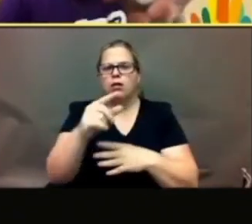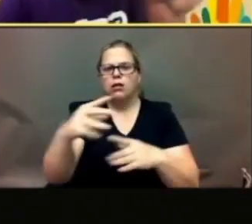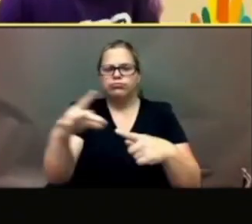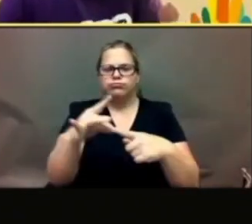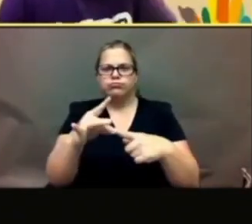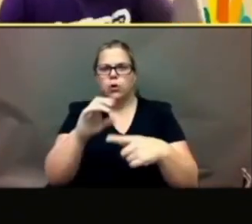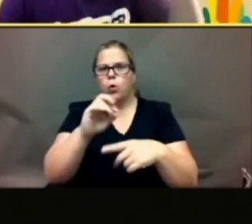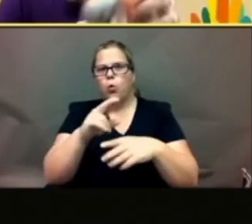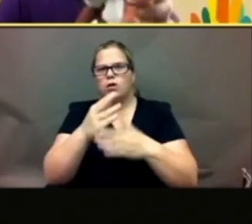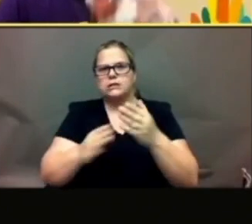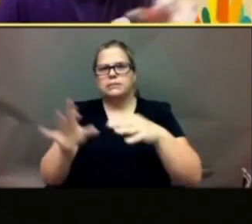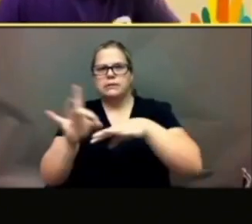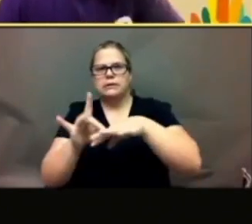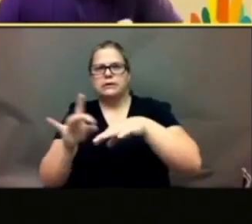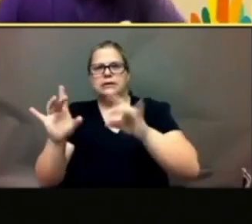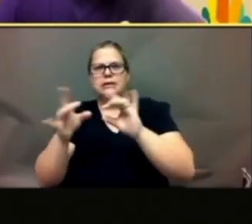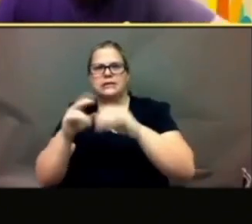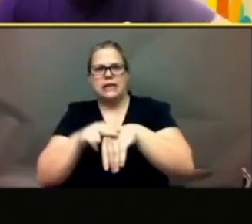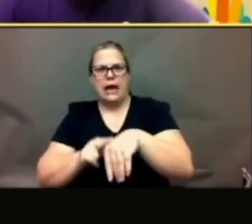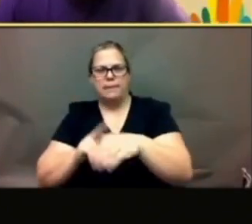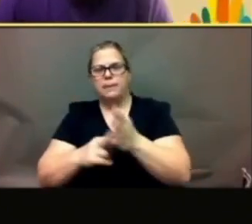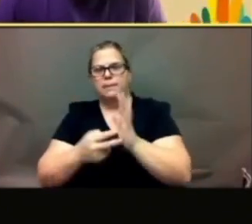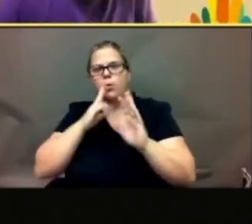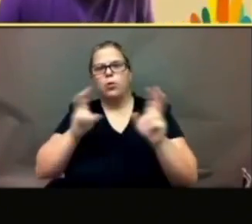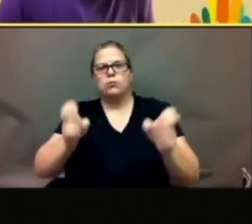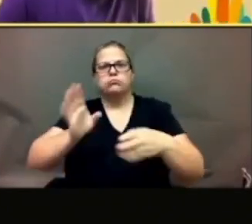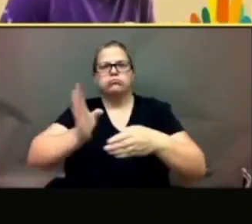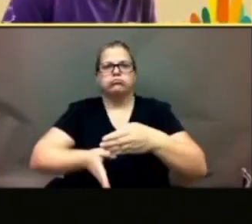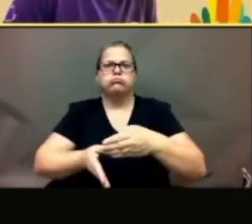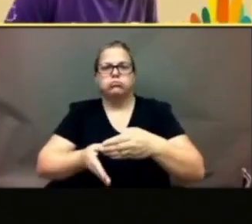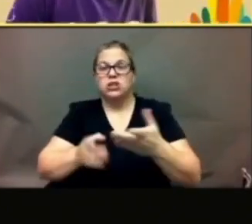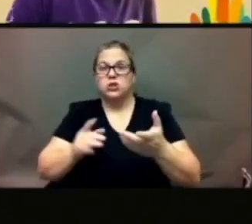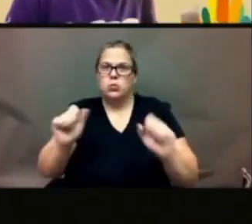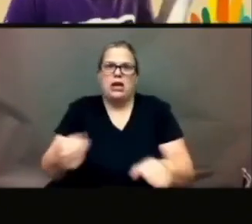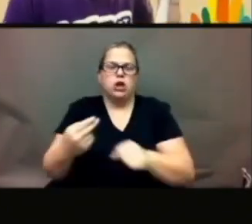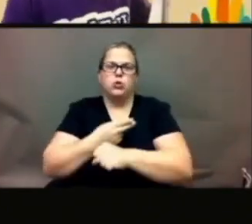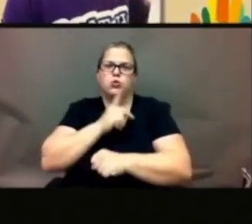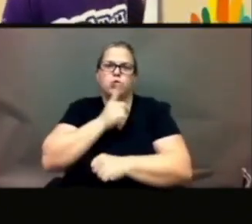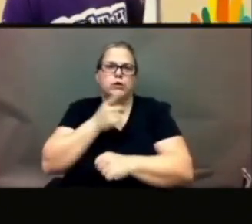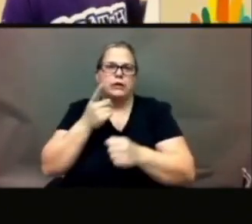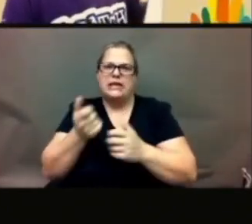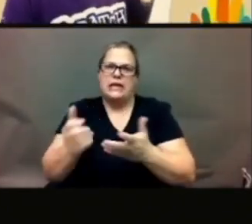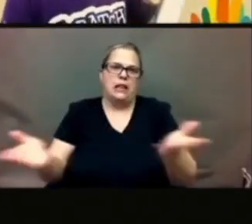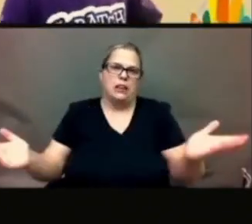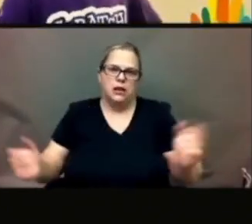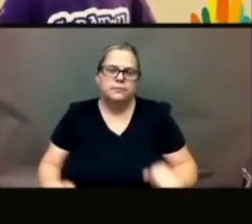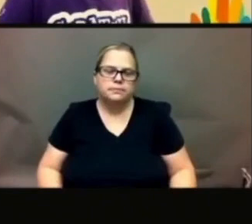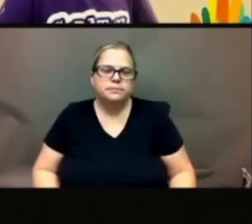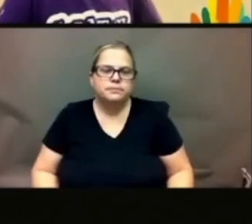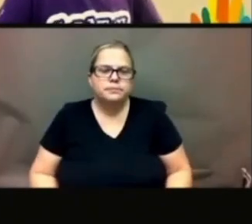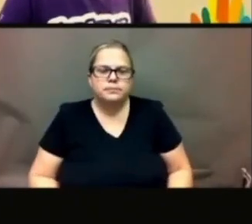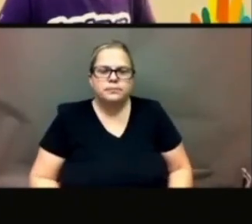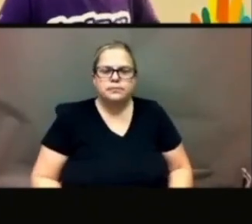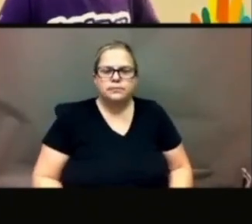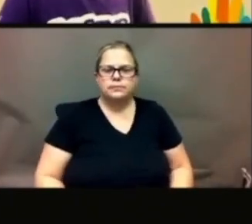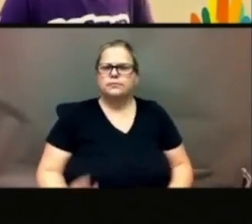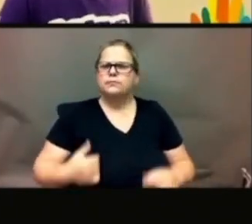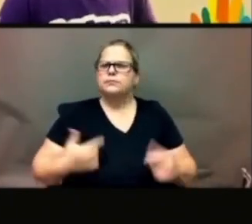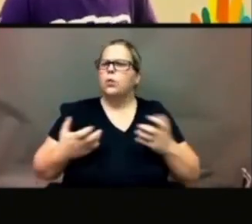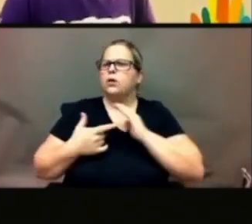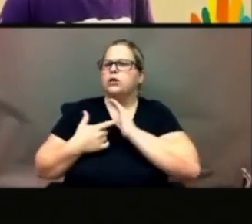complete the circuit with that. So you can Right. really use anything. And I wanted to show